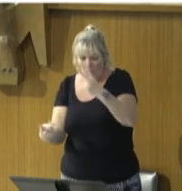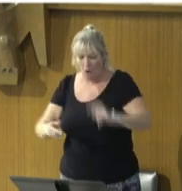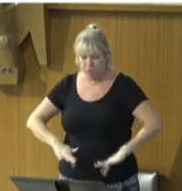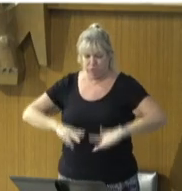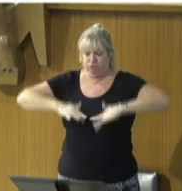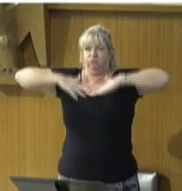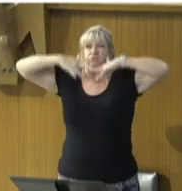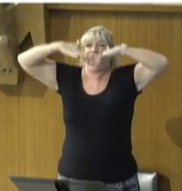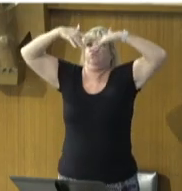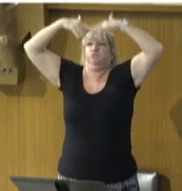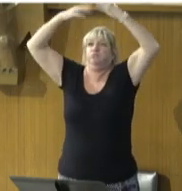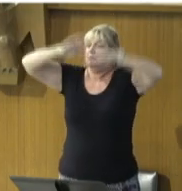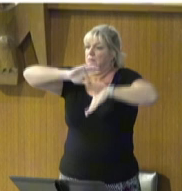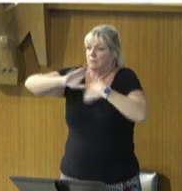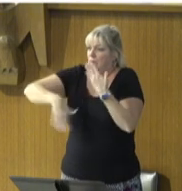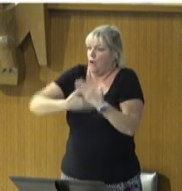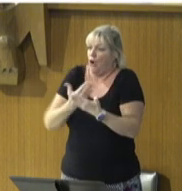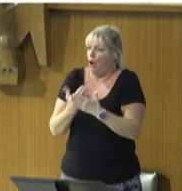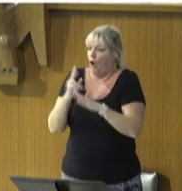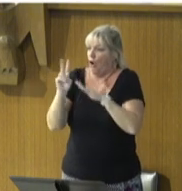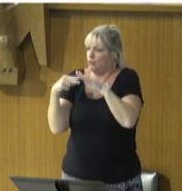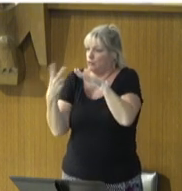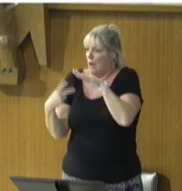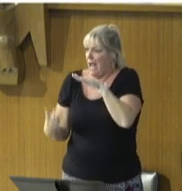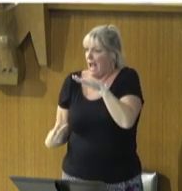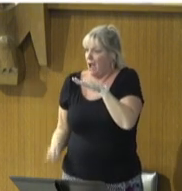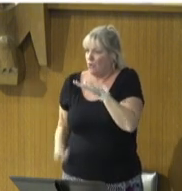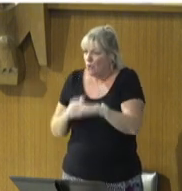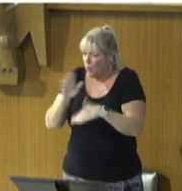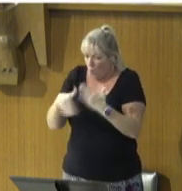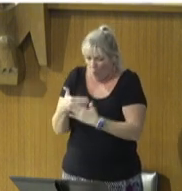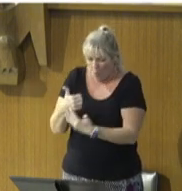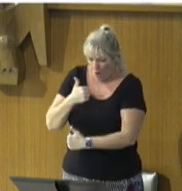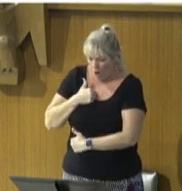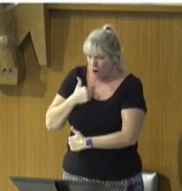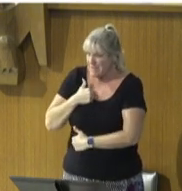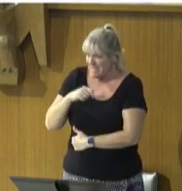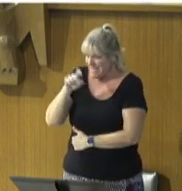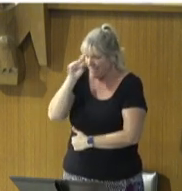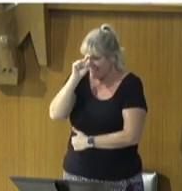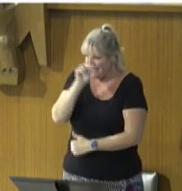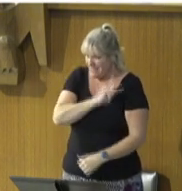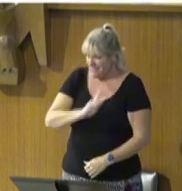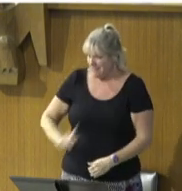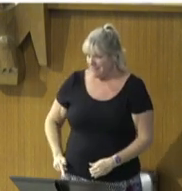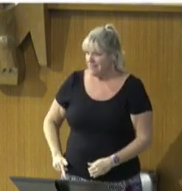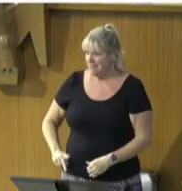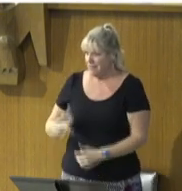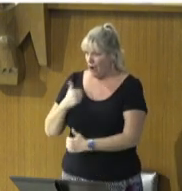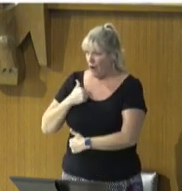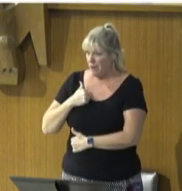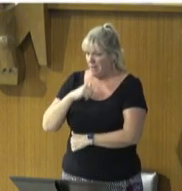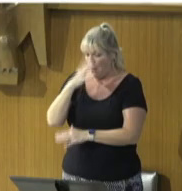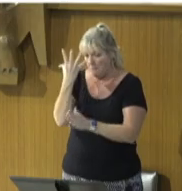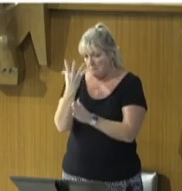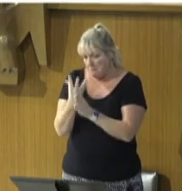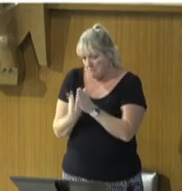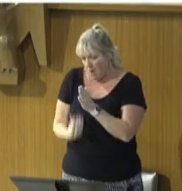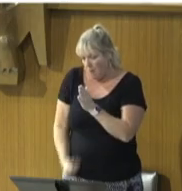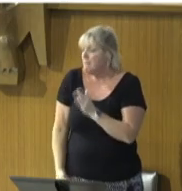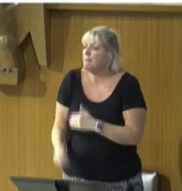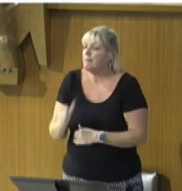returned and covered the chariots and the chariot drivers and the entire army of Pharaoh that had followed them into the sea. Not